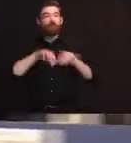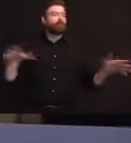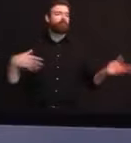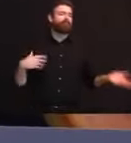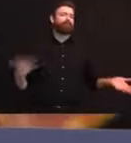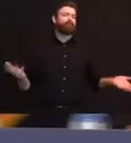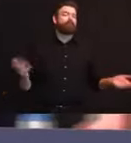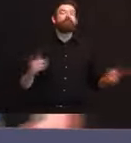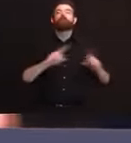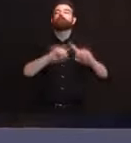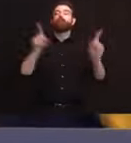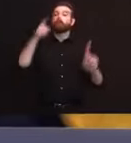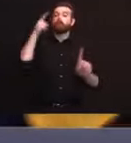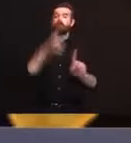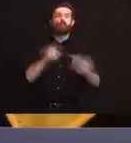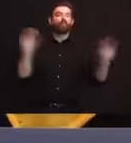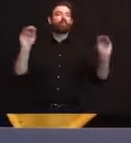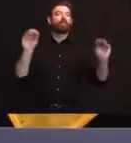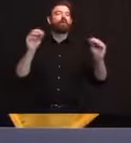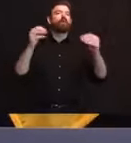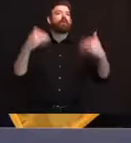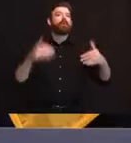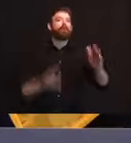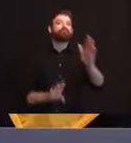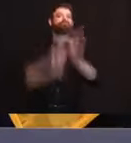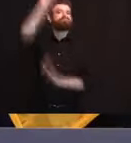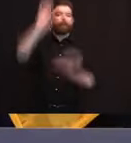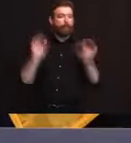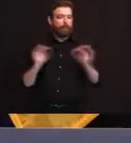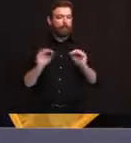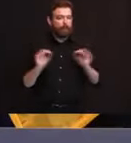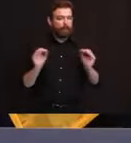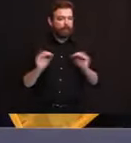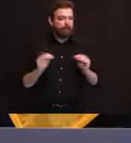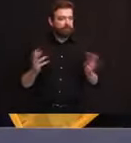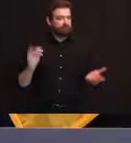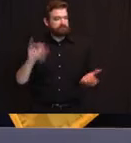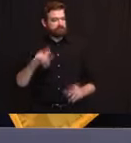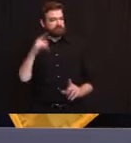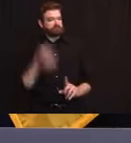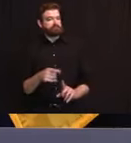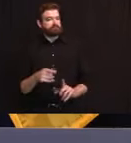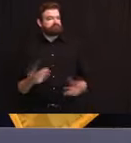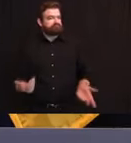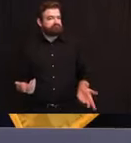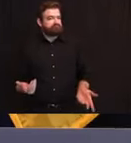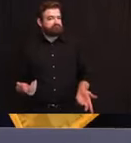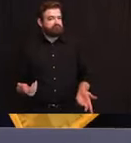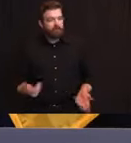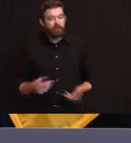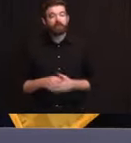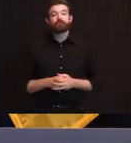I also believe I don't have the